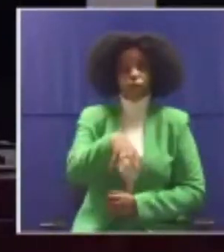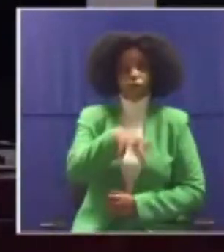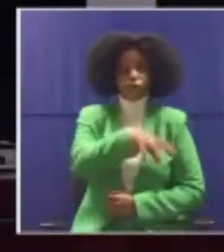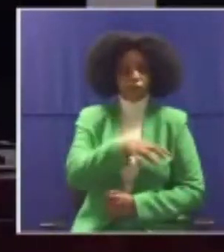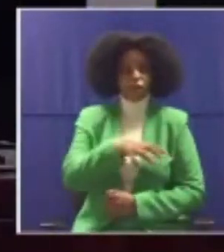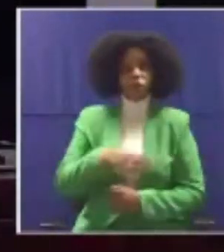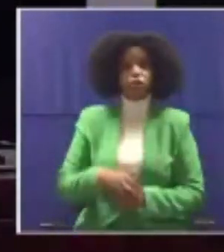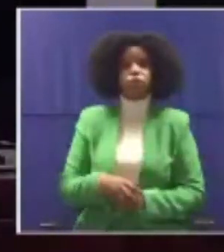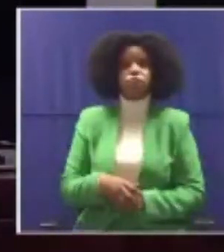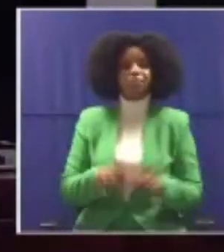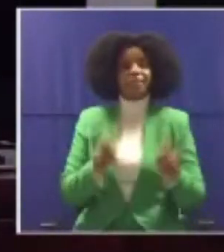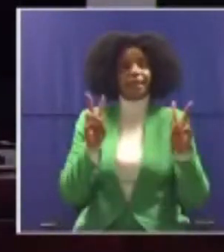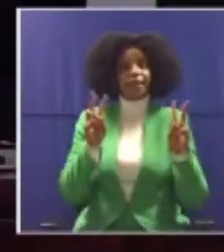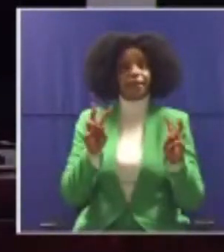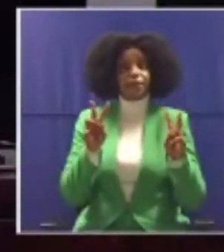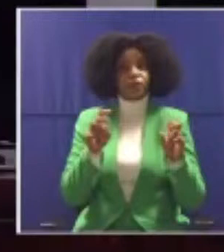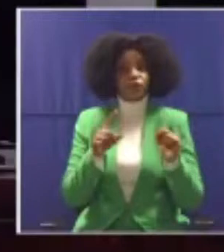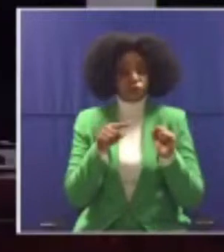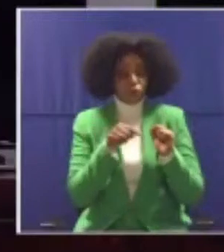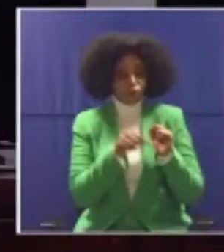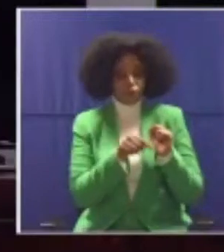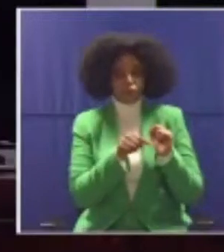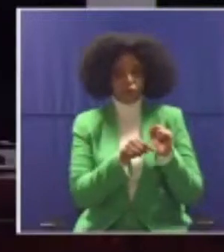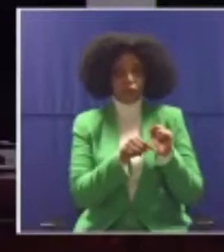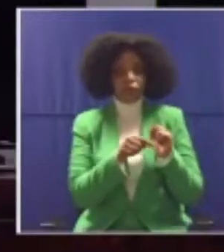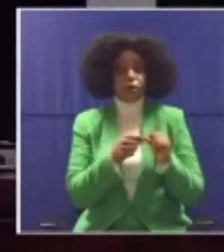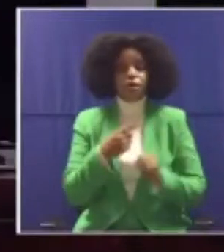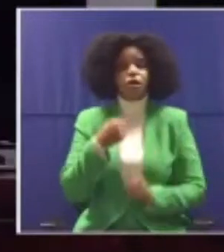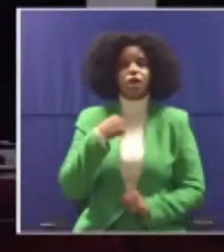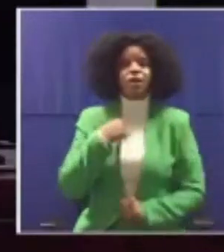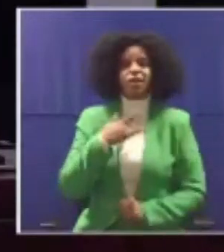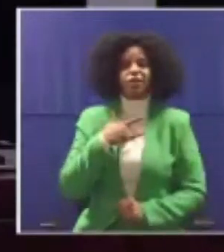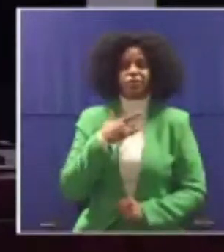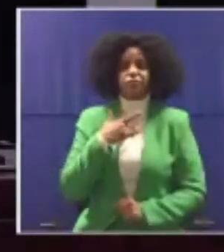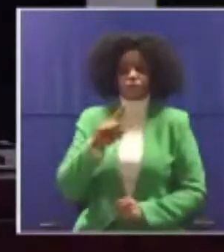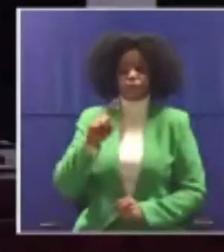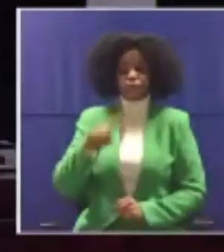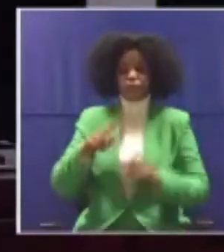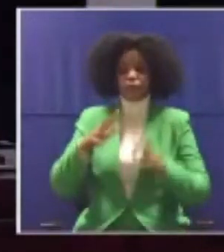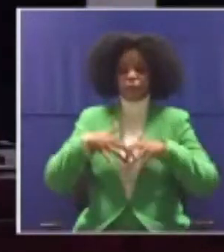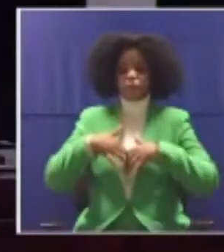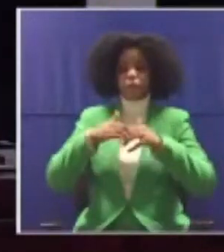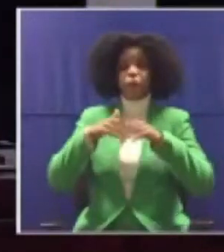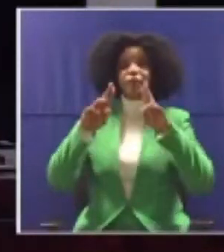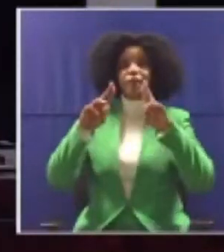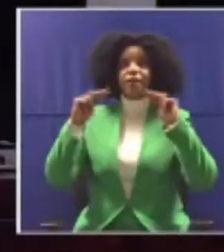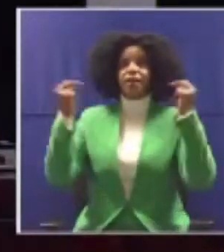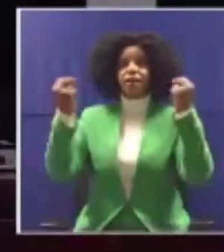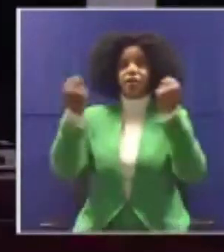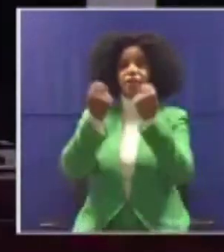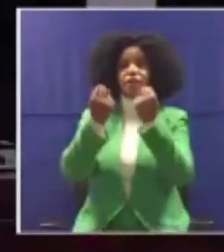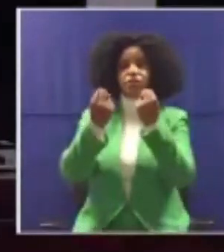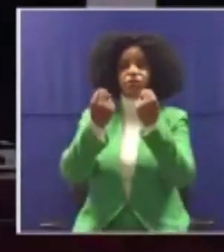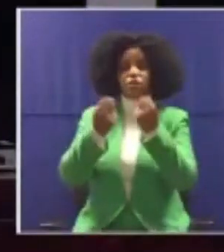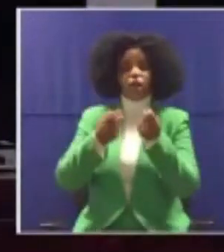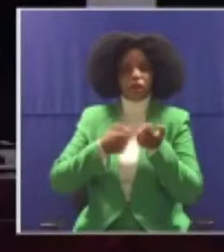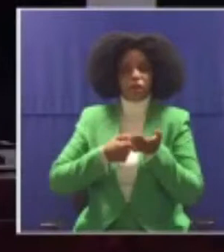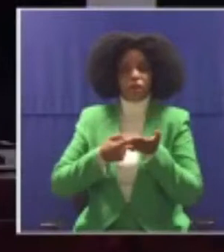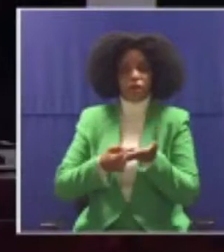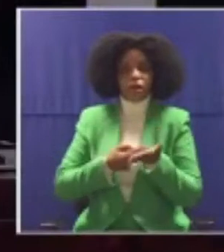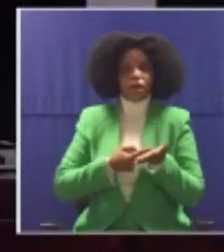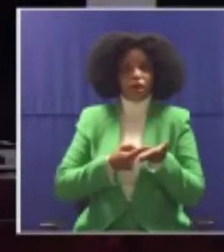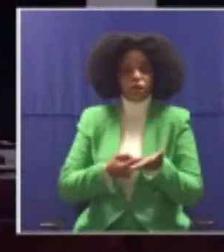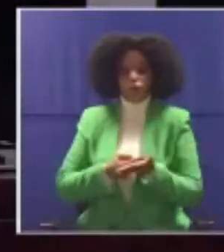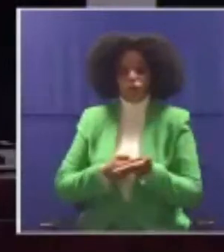coalition governments and a need to convene a national dialogue on coalitions, and